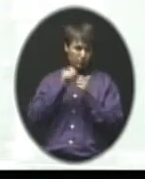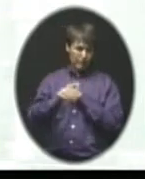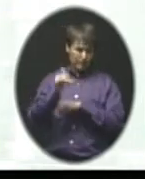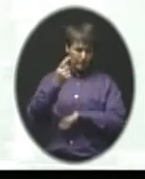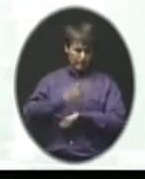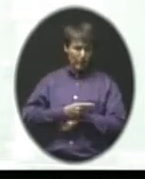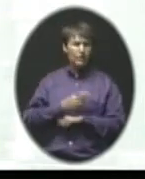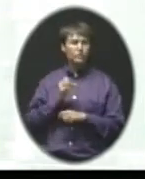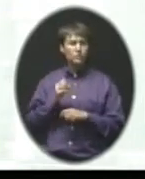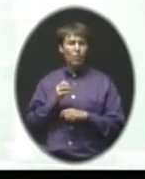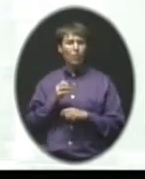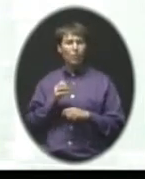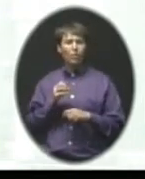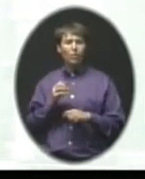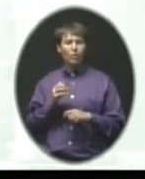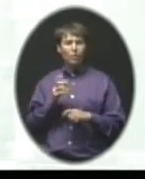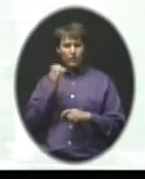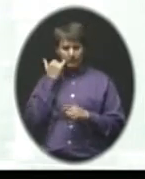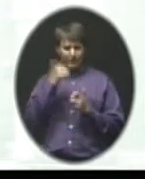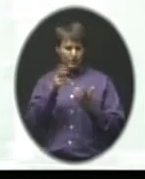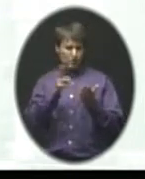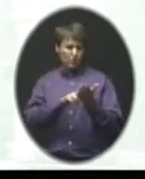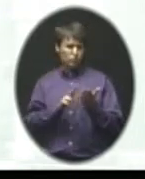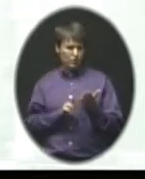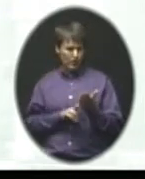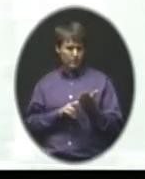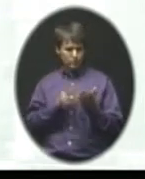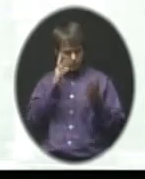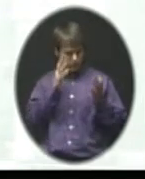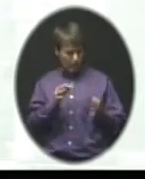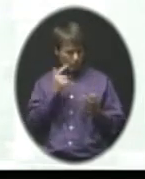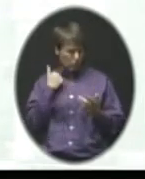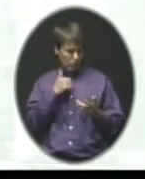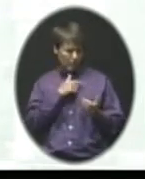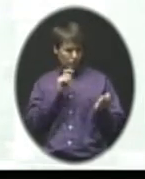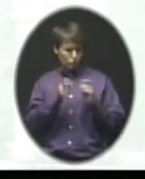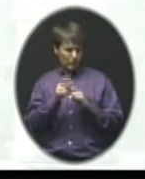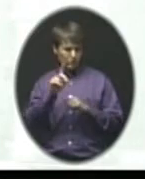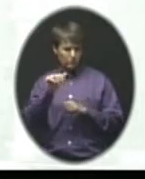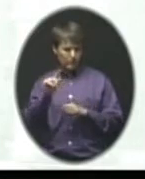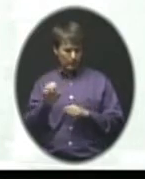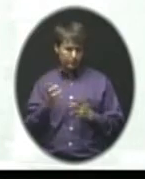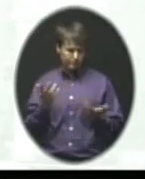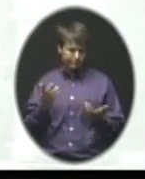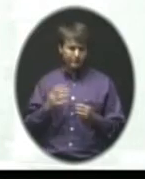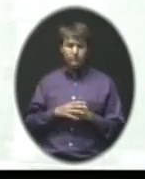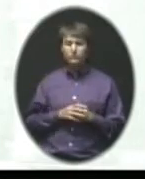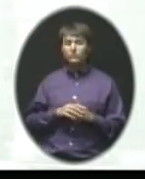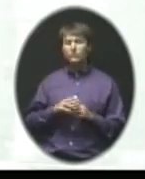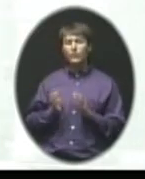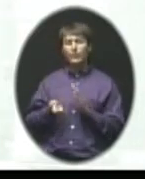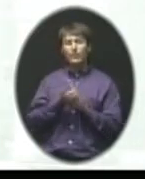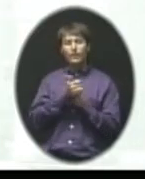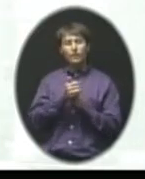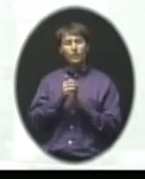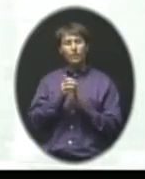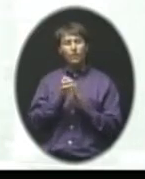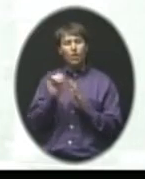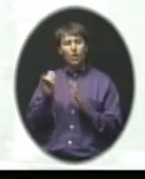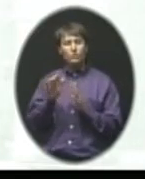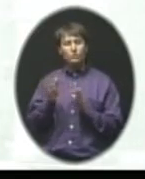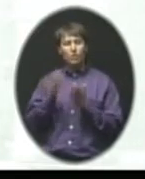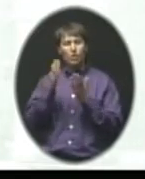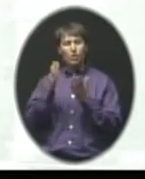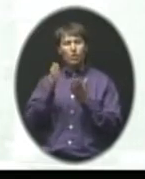So if any contract were to be decided on, we'd have to update that. The addendum also calls